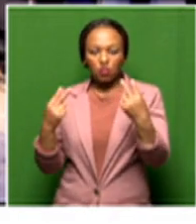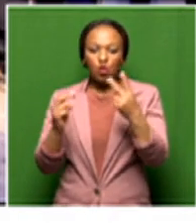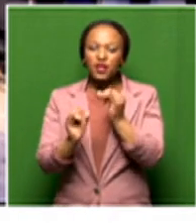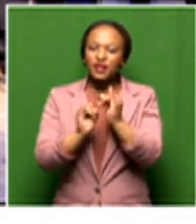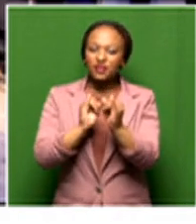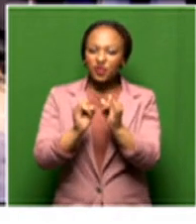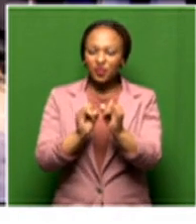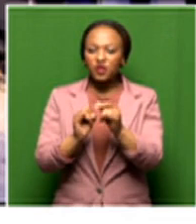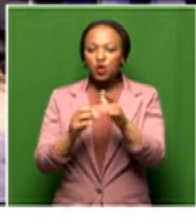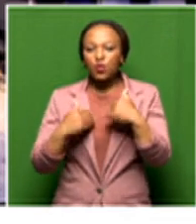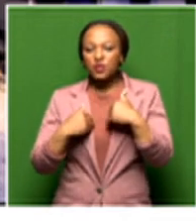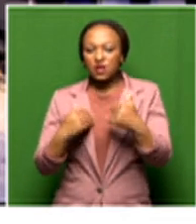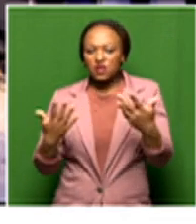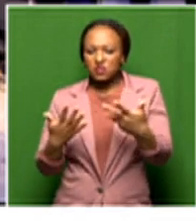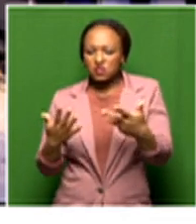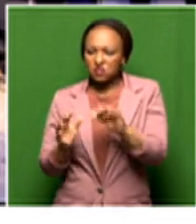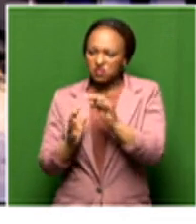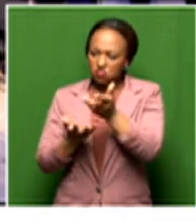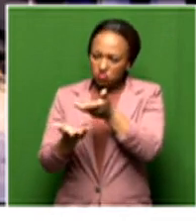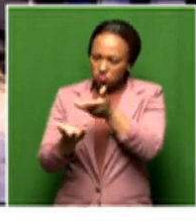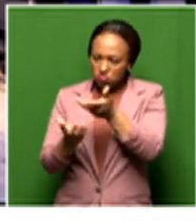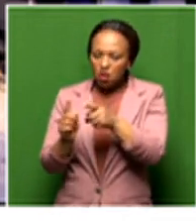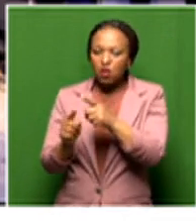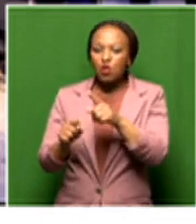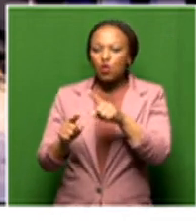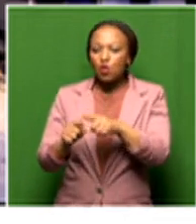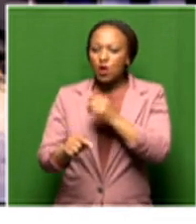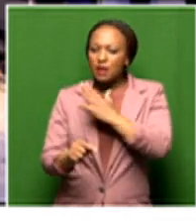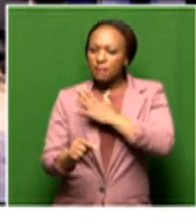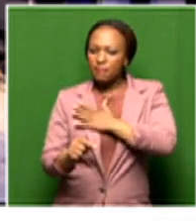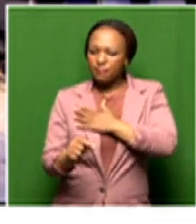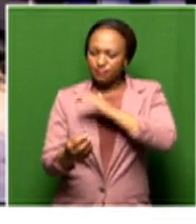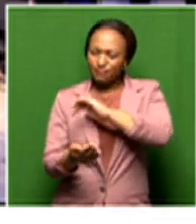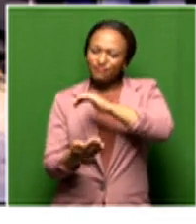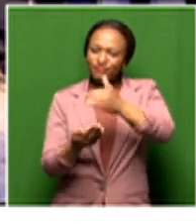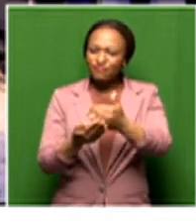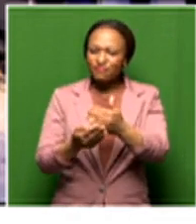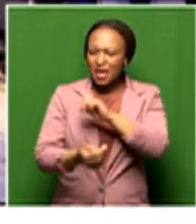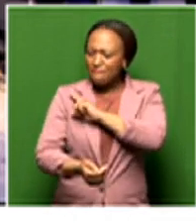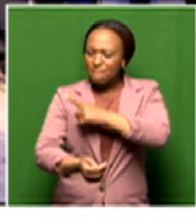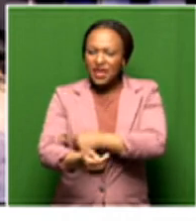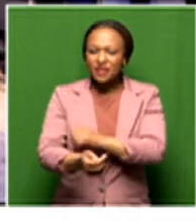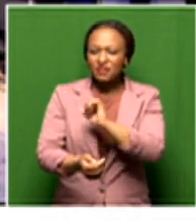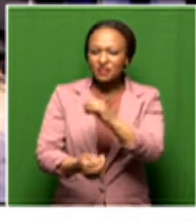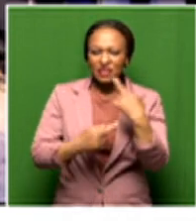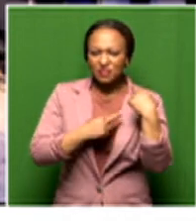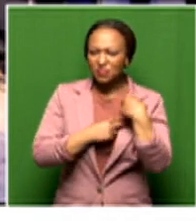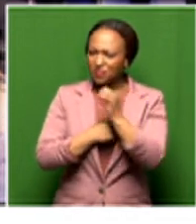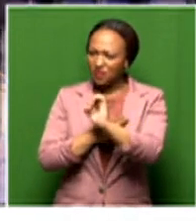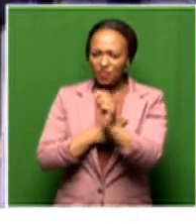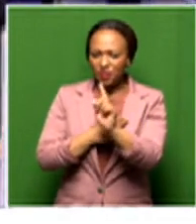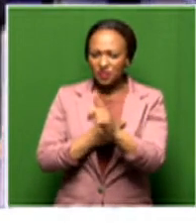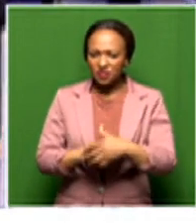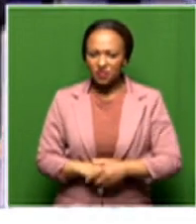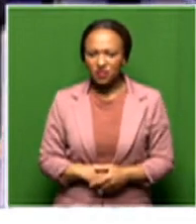interview by speaking to the mandate of the Solidarity Fund. Well, thank you. I think you've